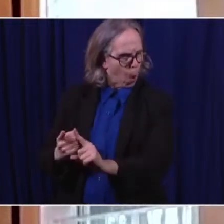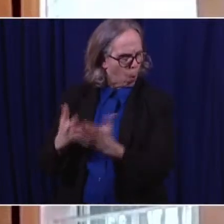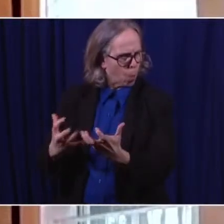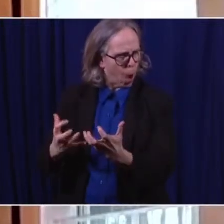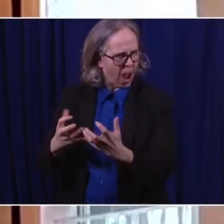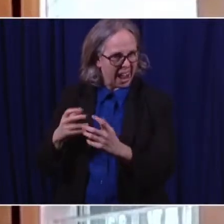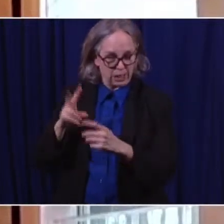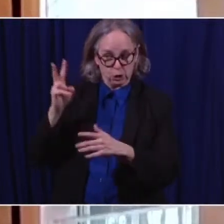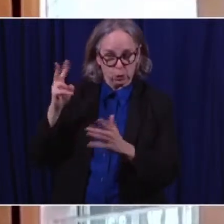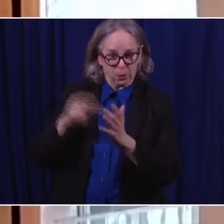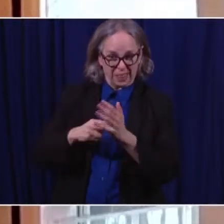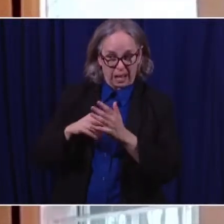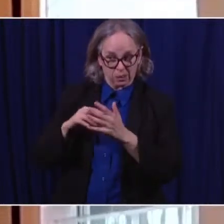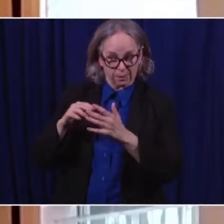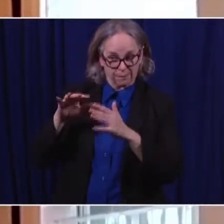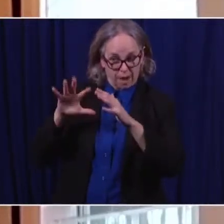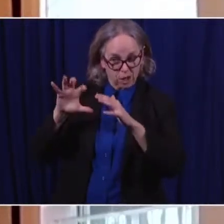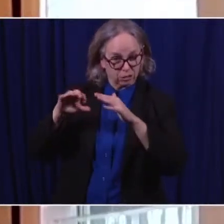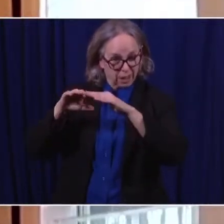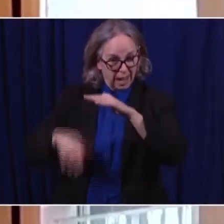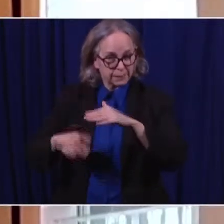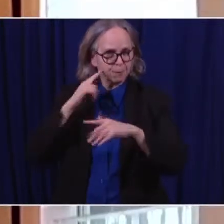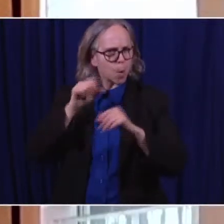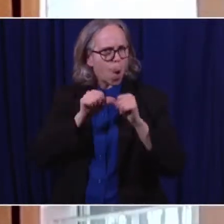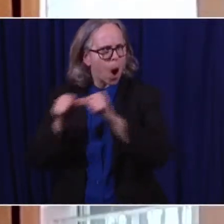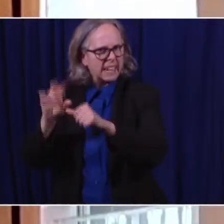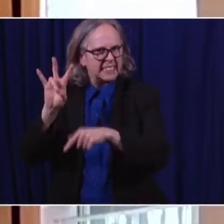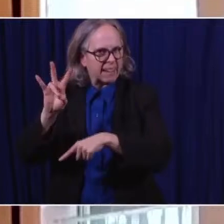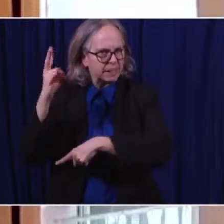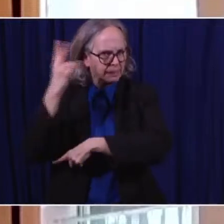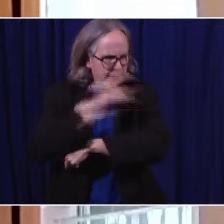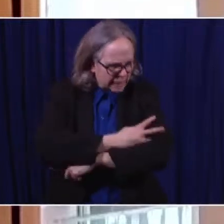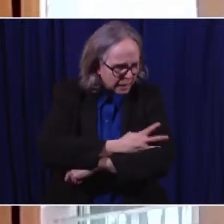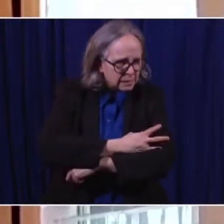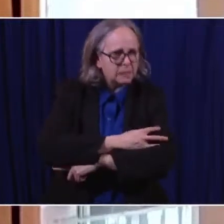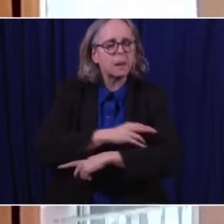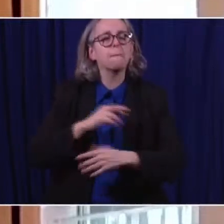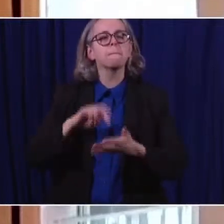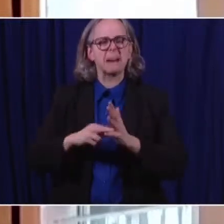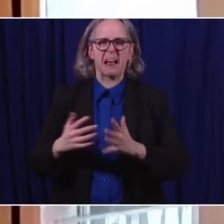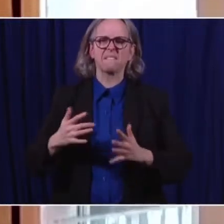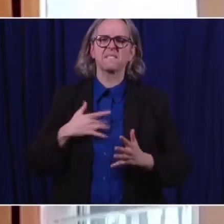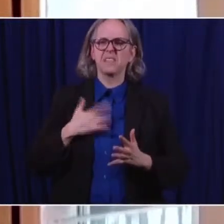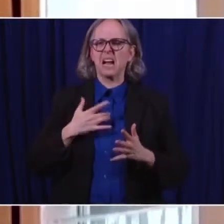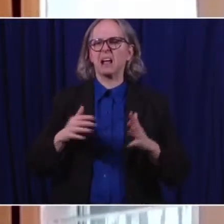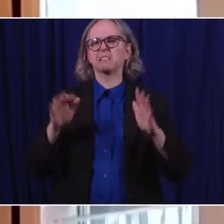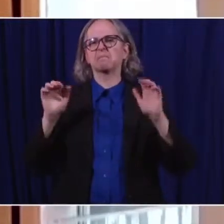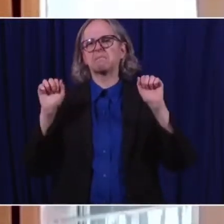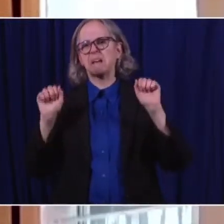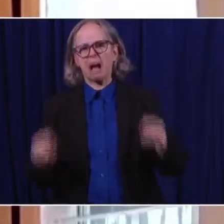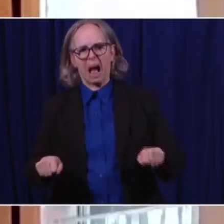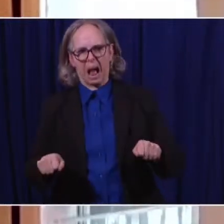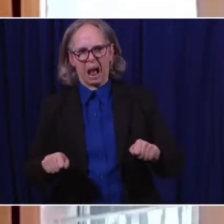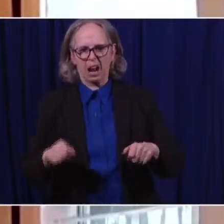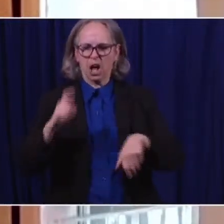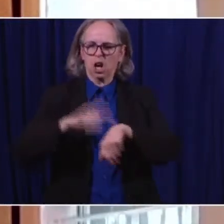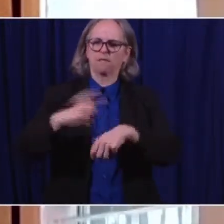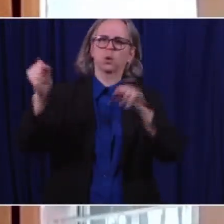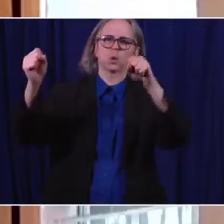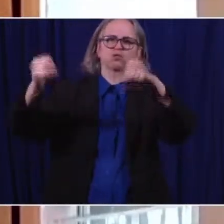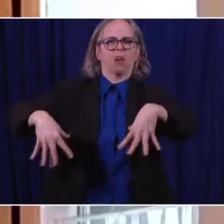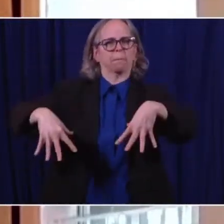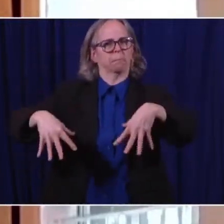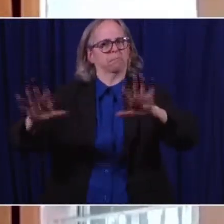flu season. If it drops below that for 7 days, we feel confident that we could lift that curfew. Now,